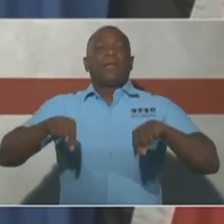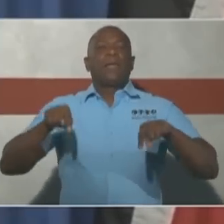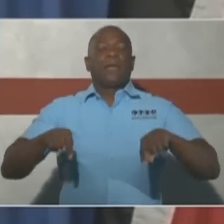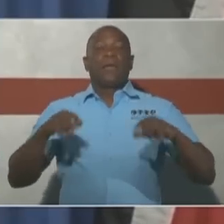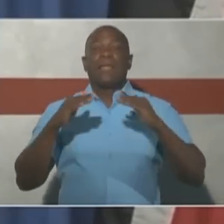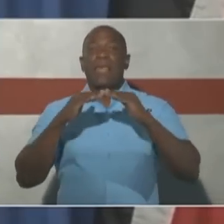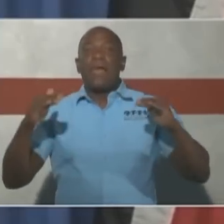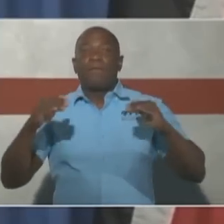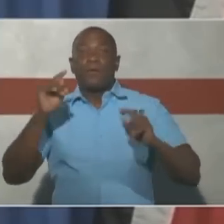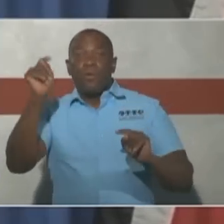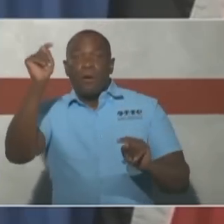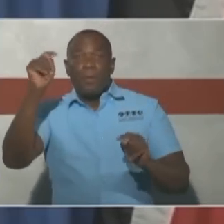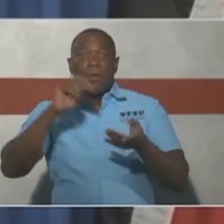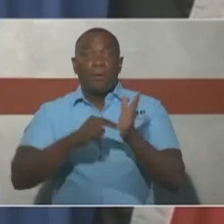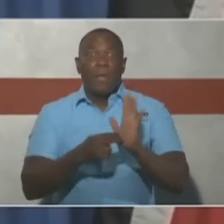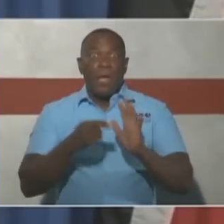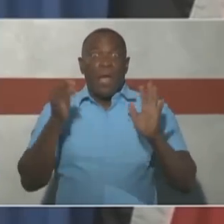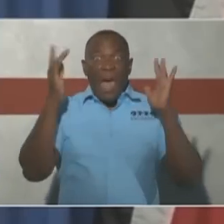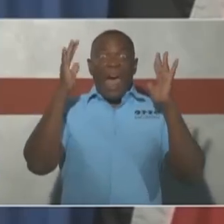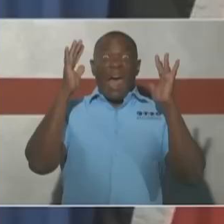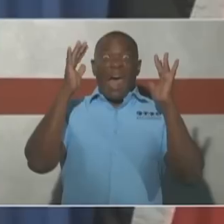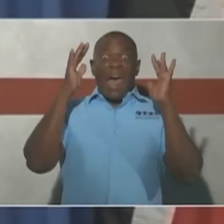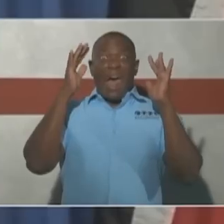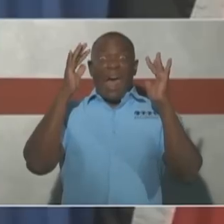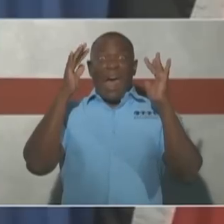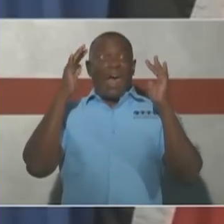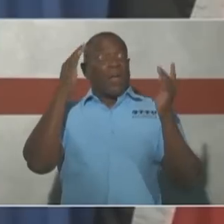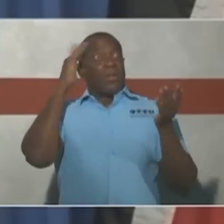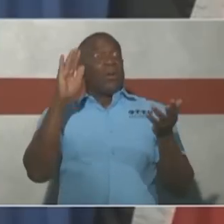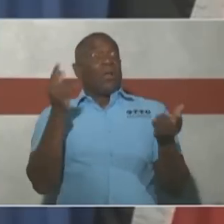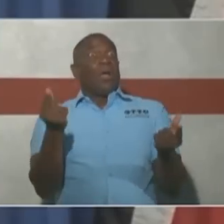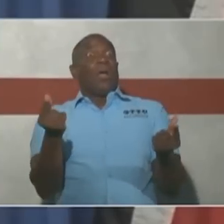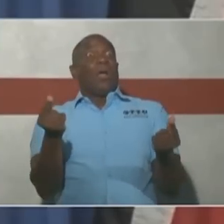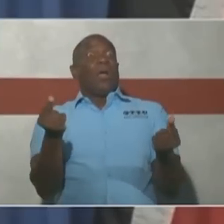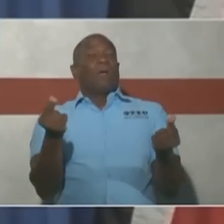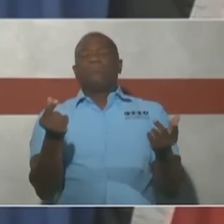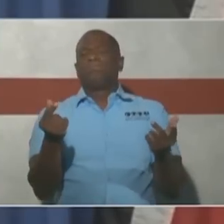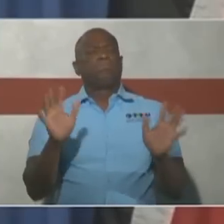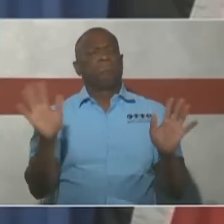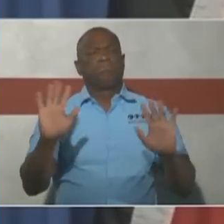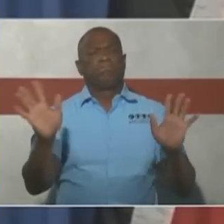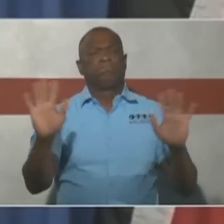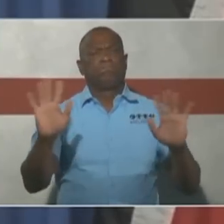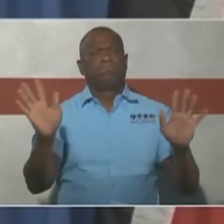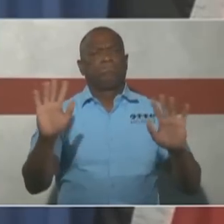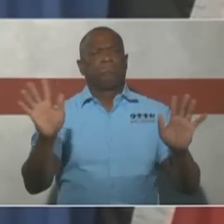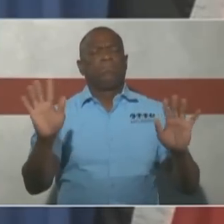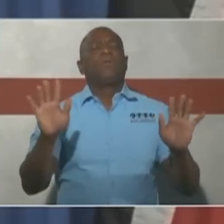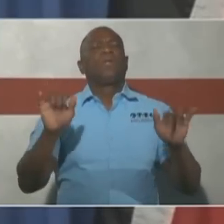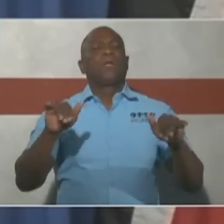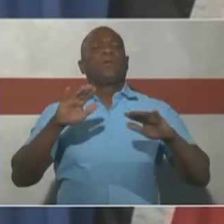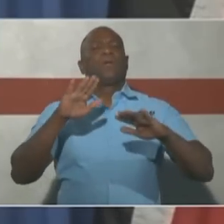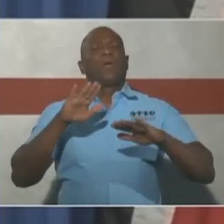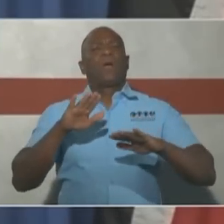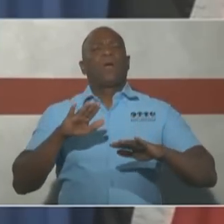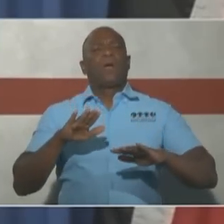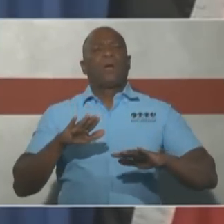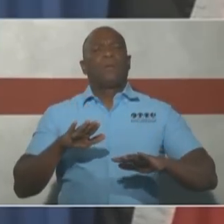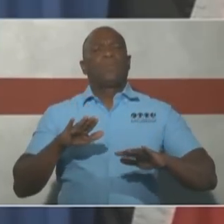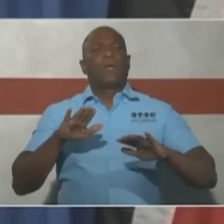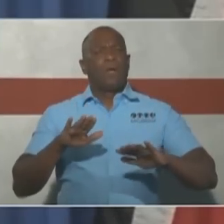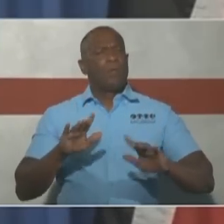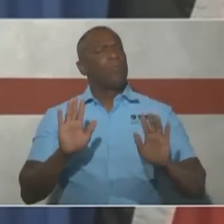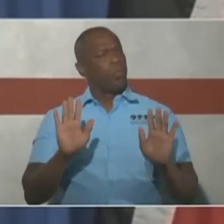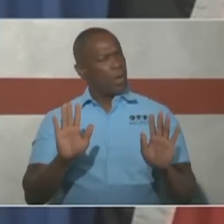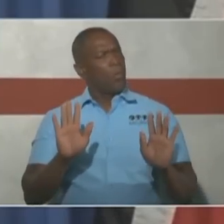that we hit panic stations and we don't know what's likely to happen. The epidemiologists are now in a better position to give us a clearer